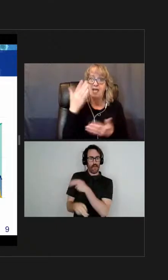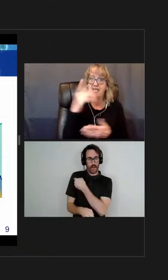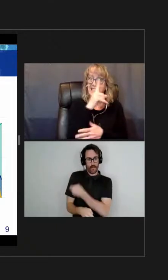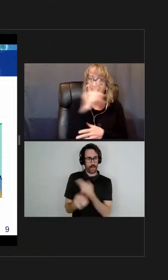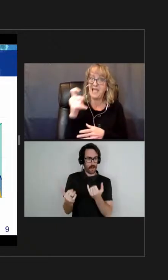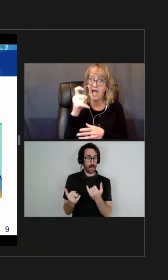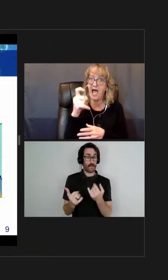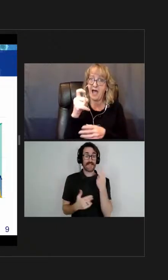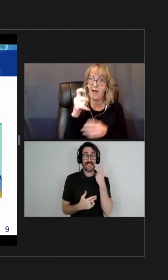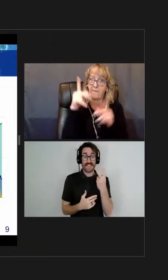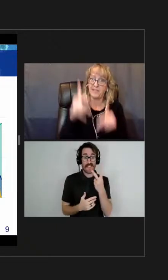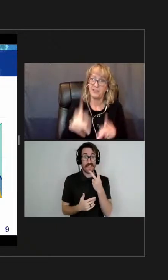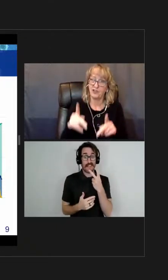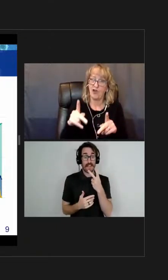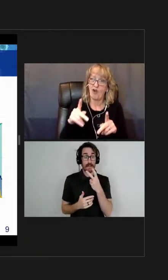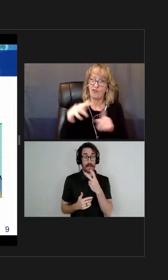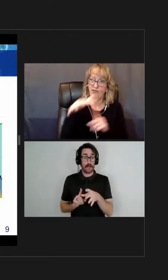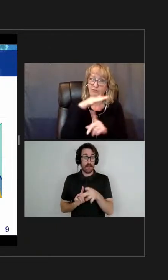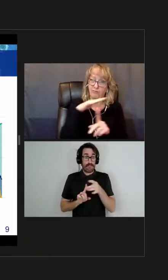have already occurred